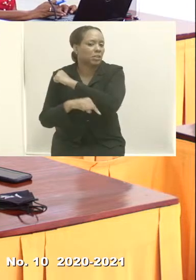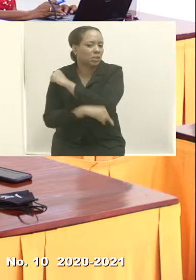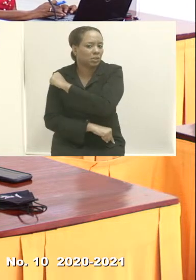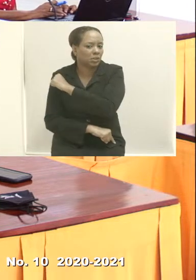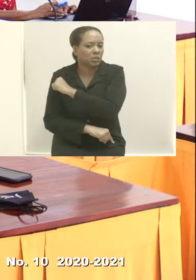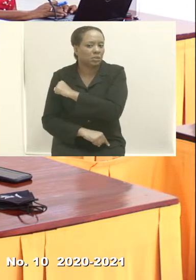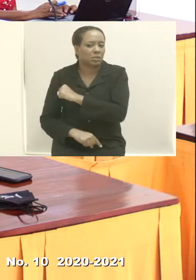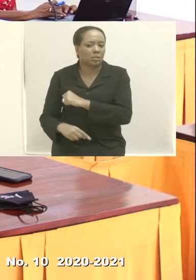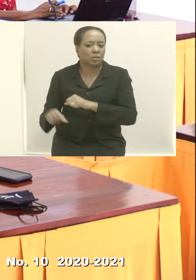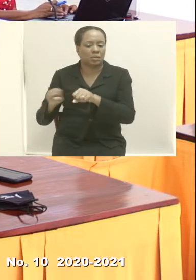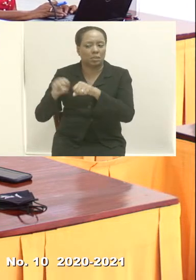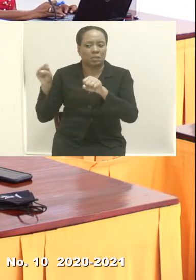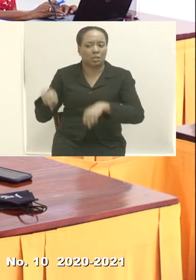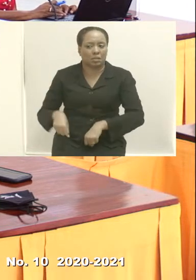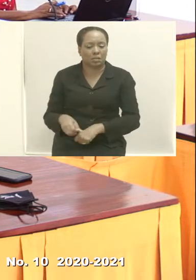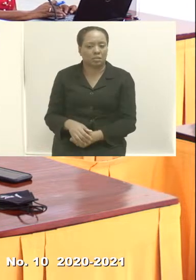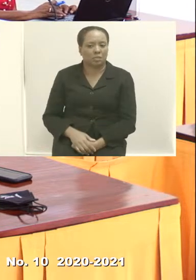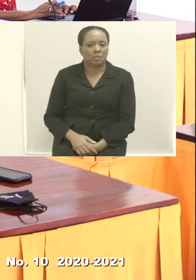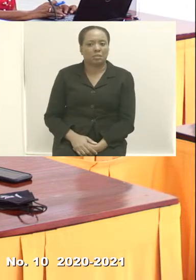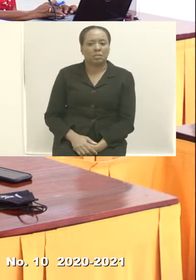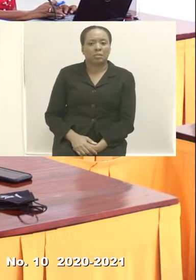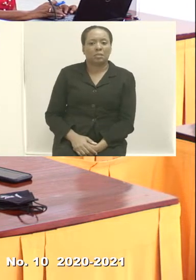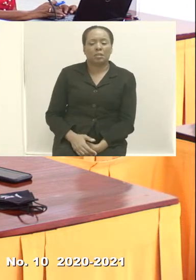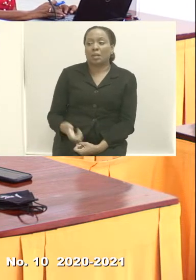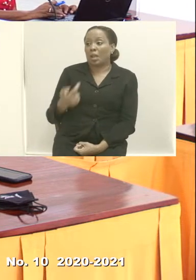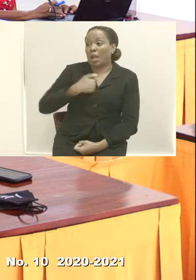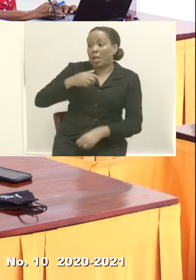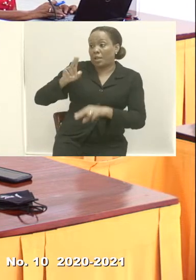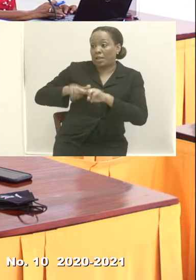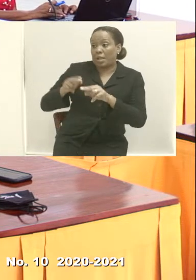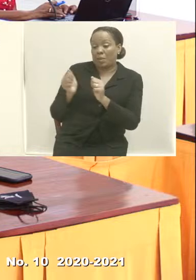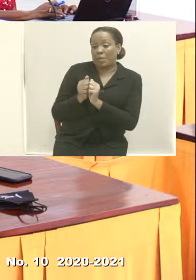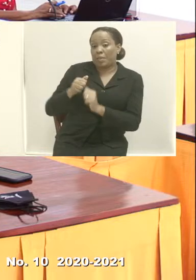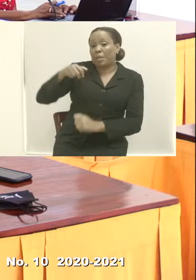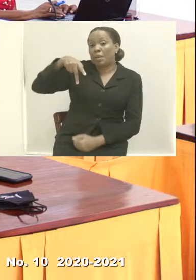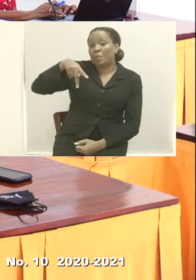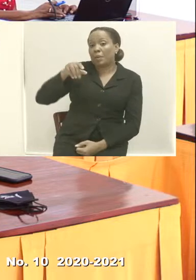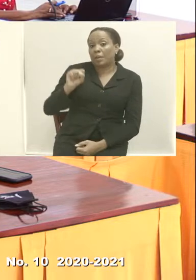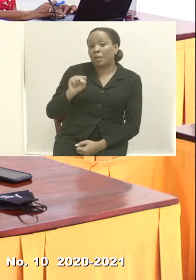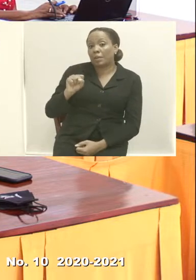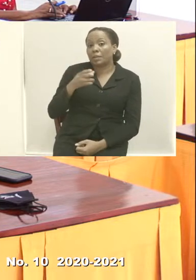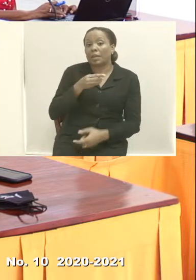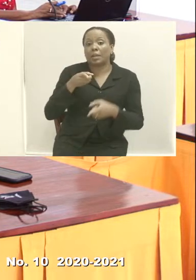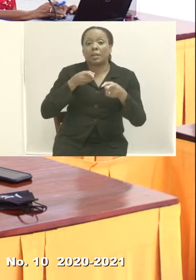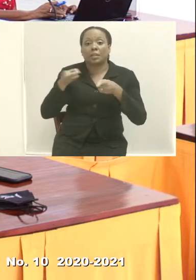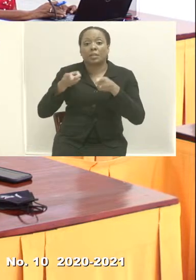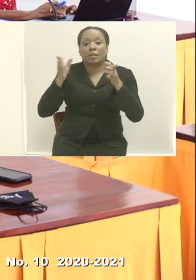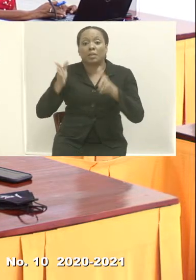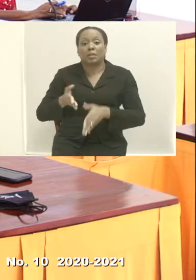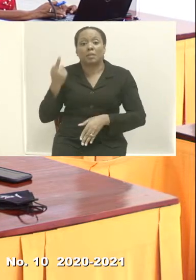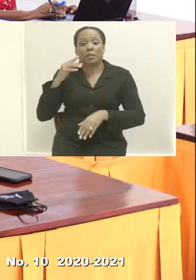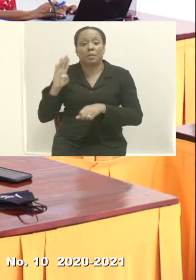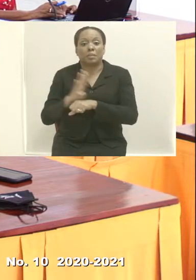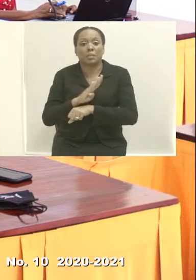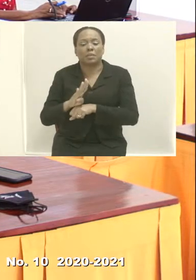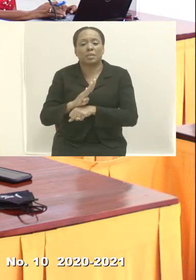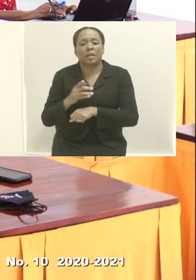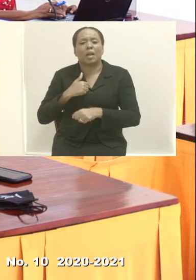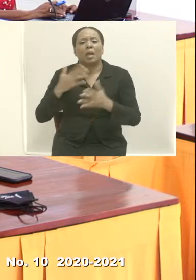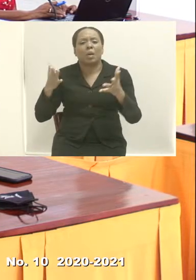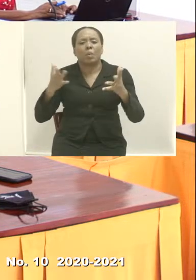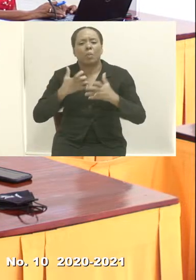was a requirement that I sat with P.S. Reed and the Director of Commerce, both of whom are here, and I will invite them to elaborate,